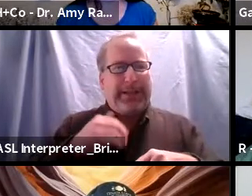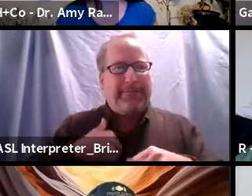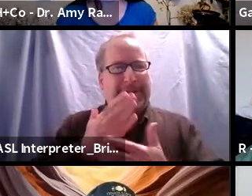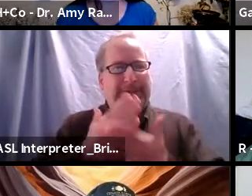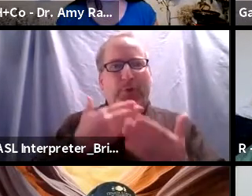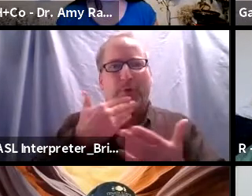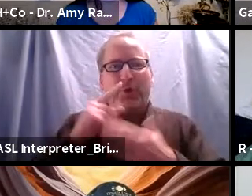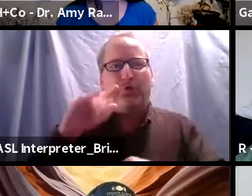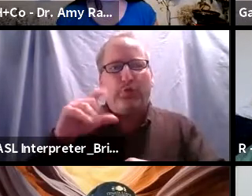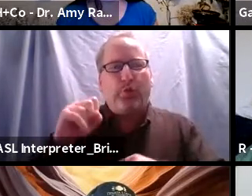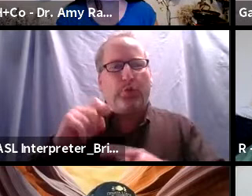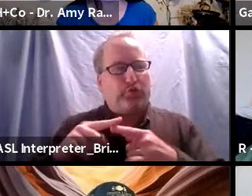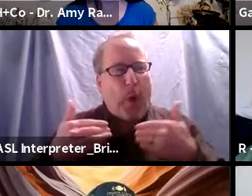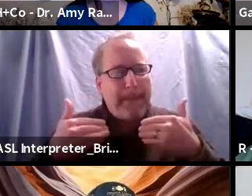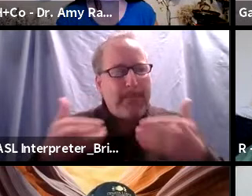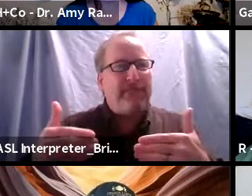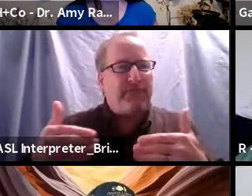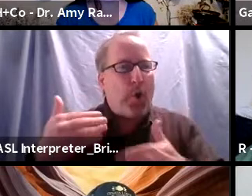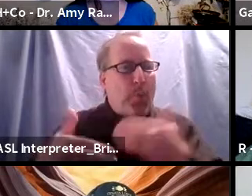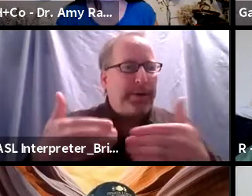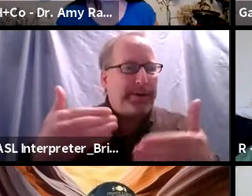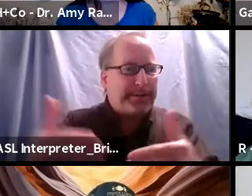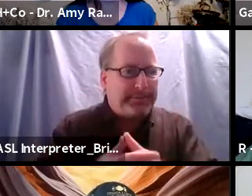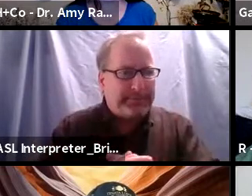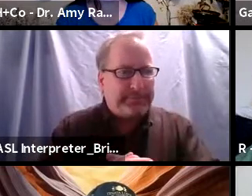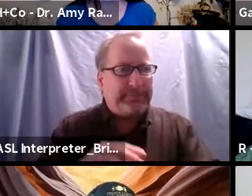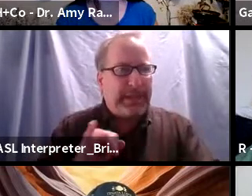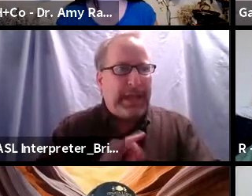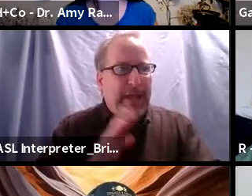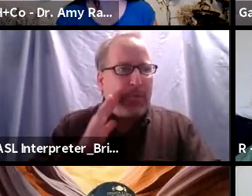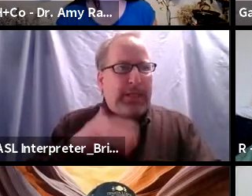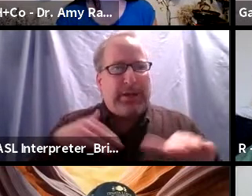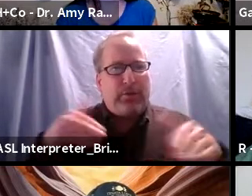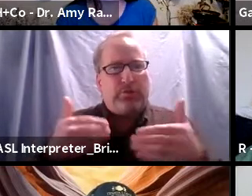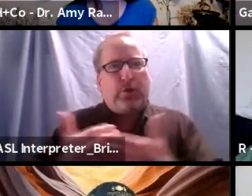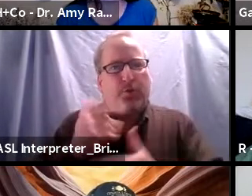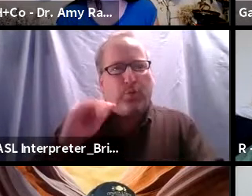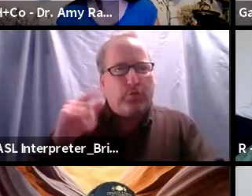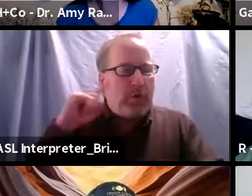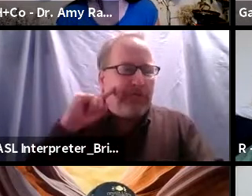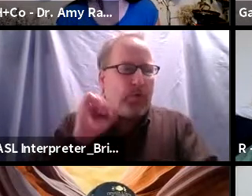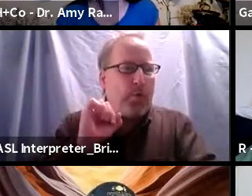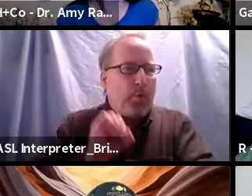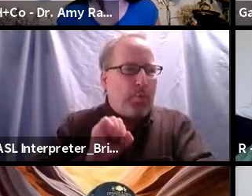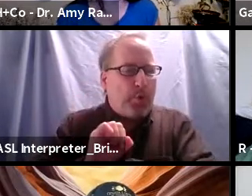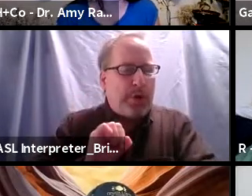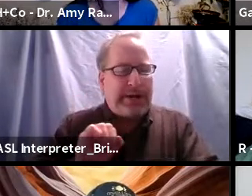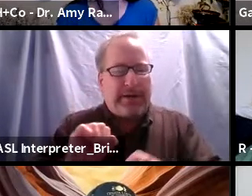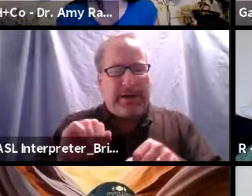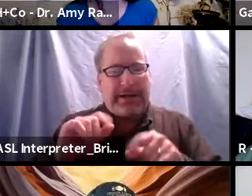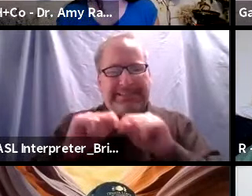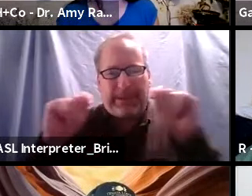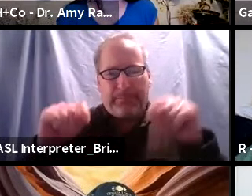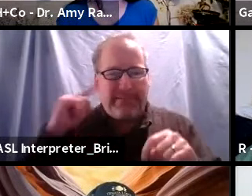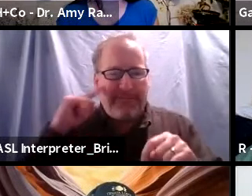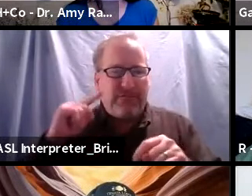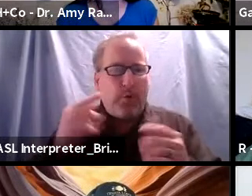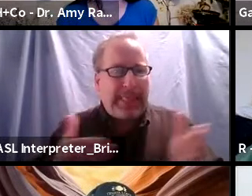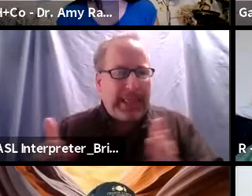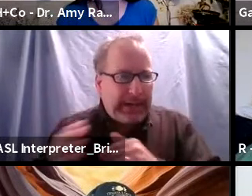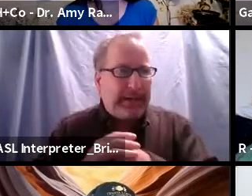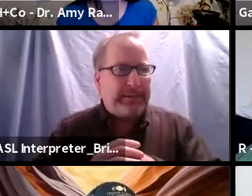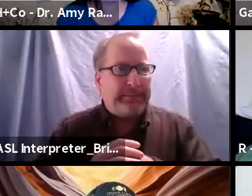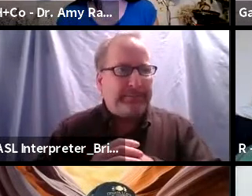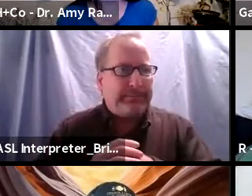work forward. And I'll be sharing out another tool for like a work plan template for planning purposes for individual subcommittees as well,